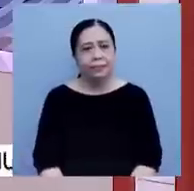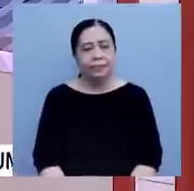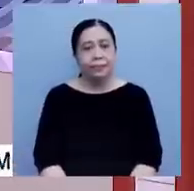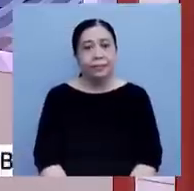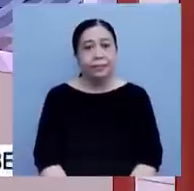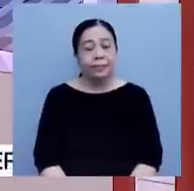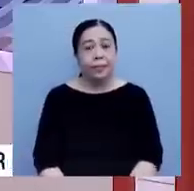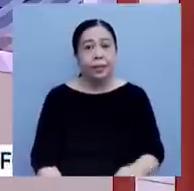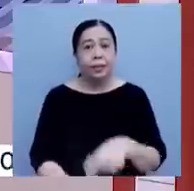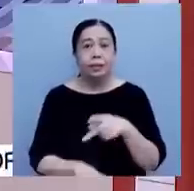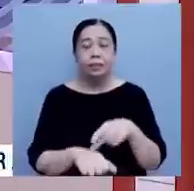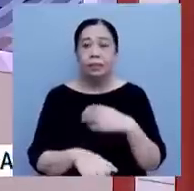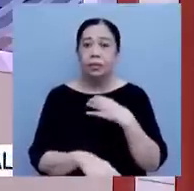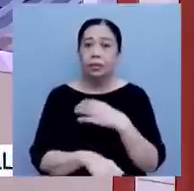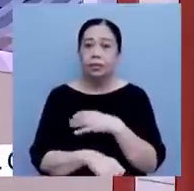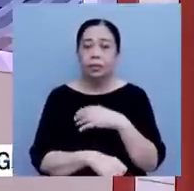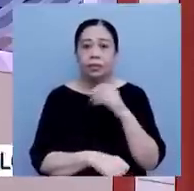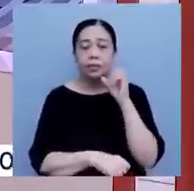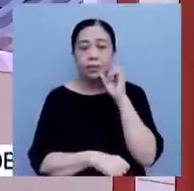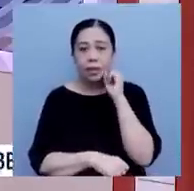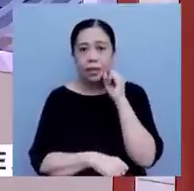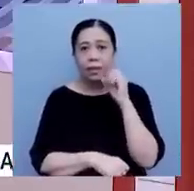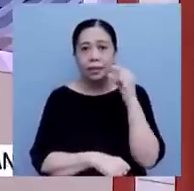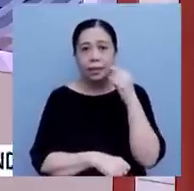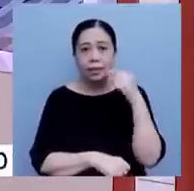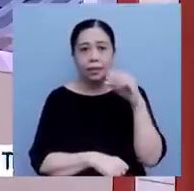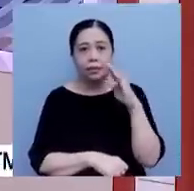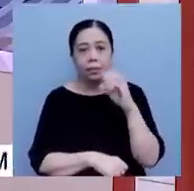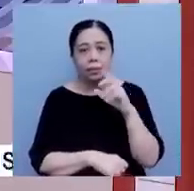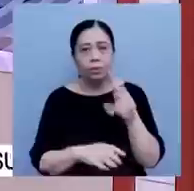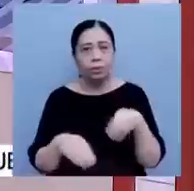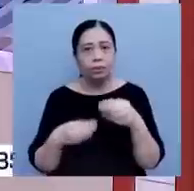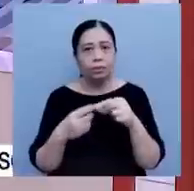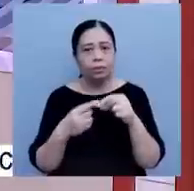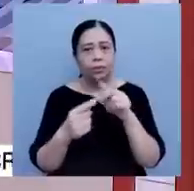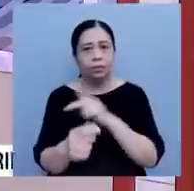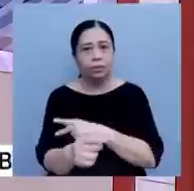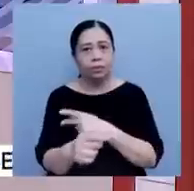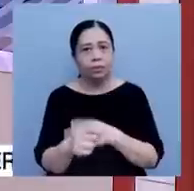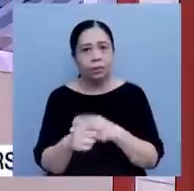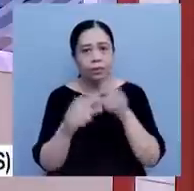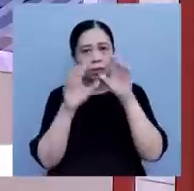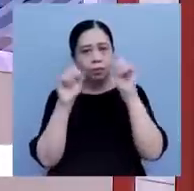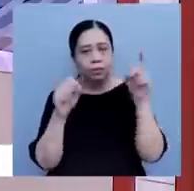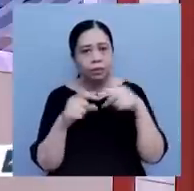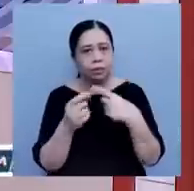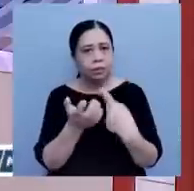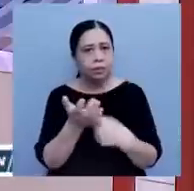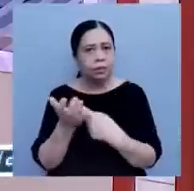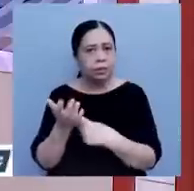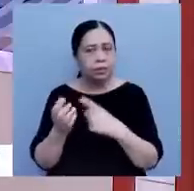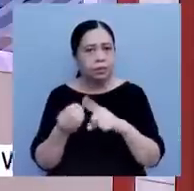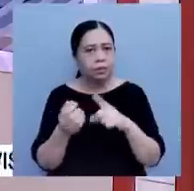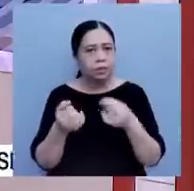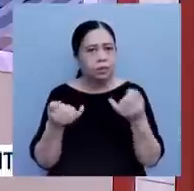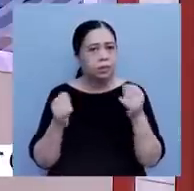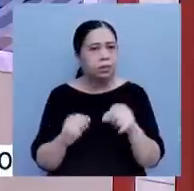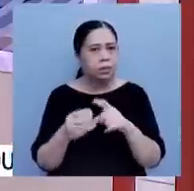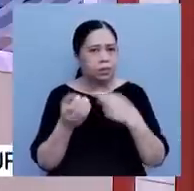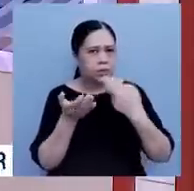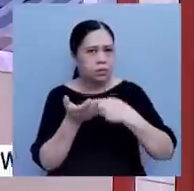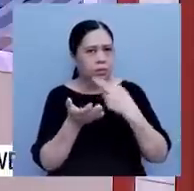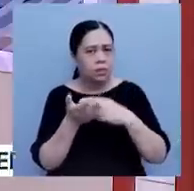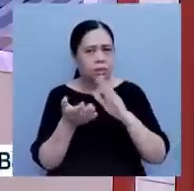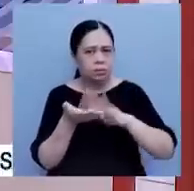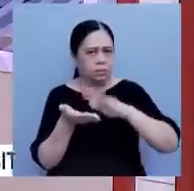Philippine lawmaker Cel Aquimbo has filed a bill that seeks to give special powers to the president as the country tackles supply issues and the rising cost of